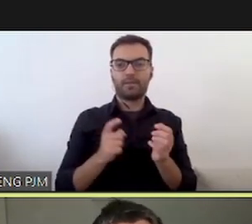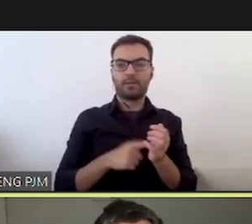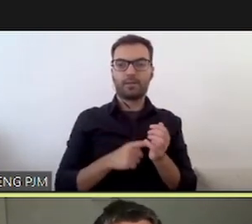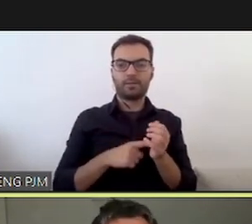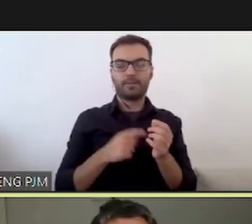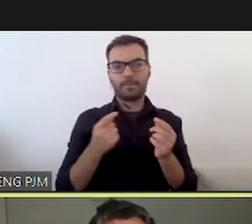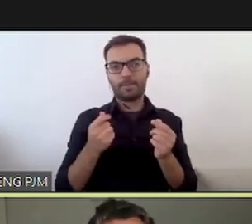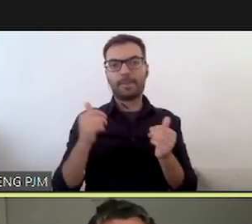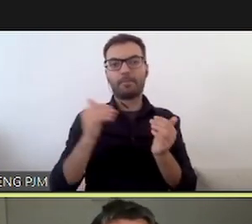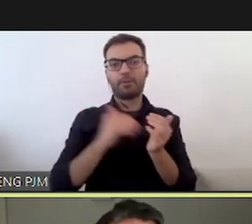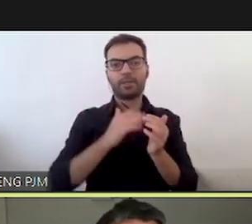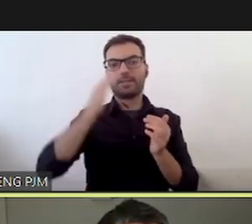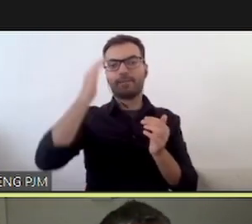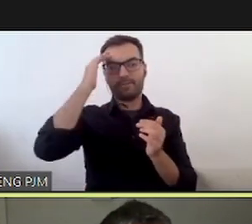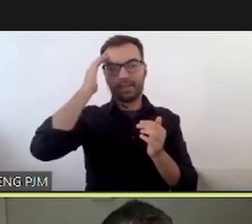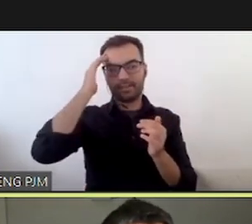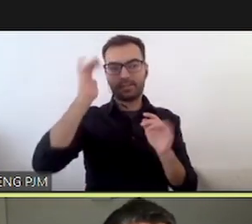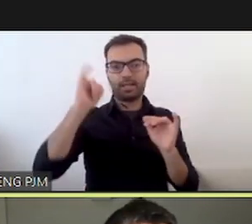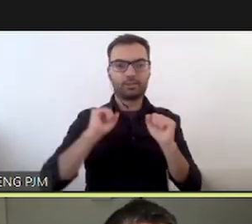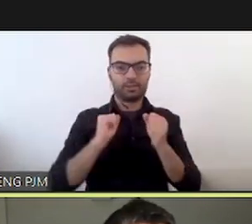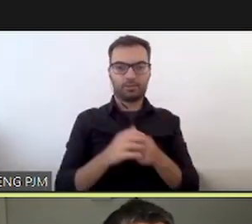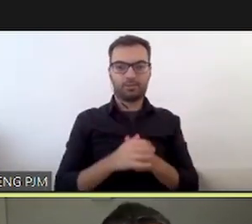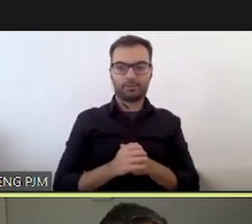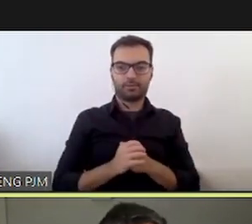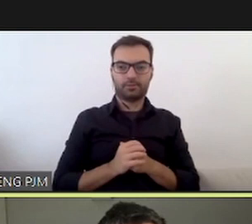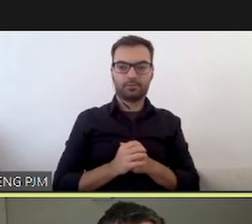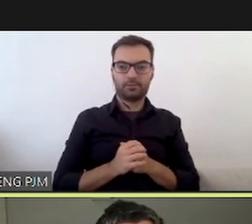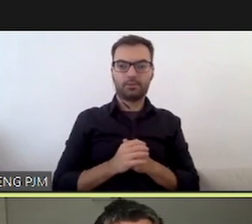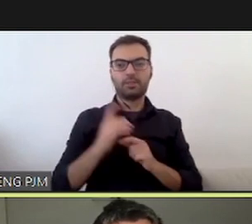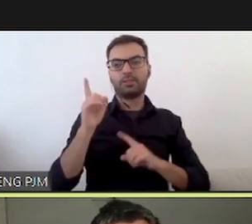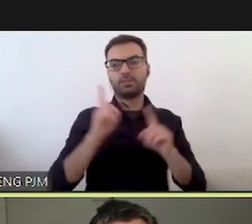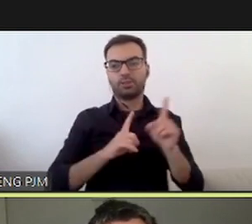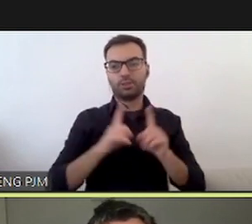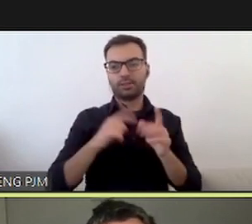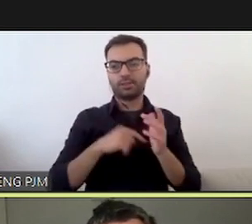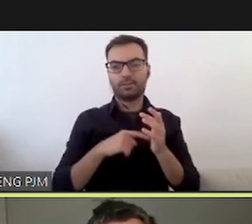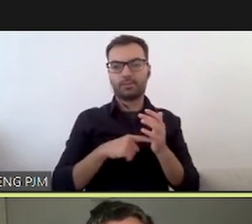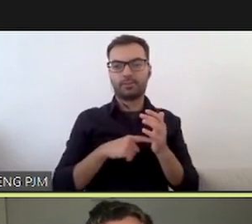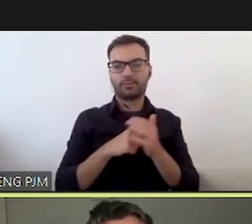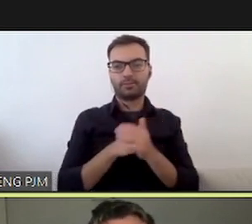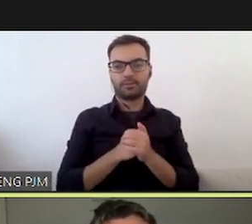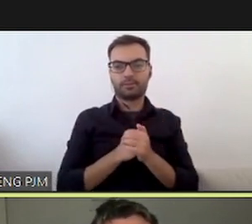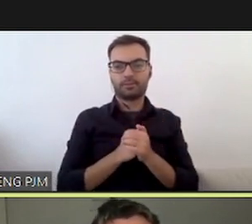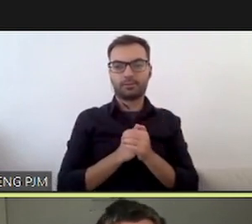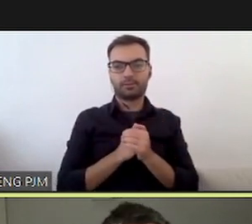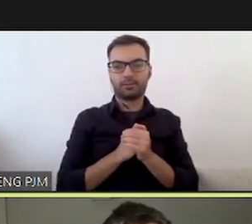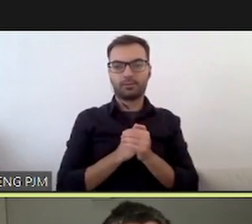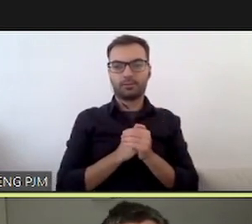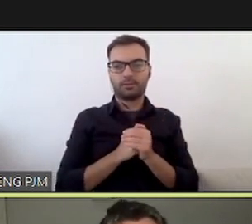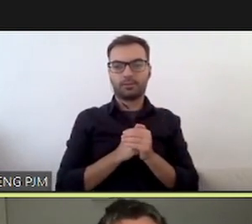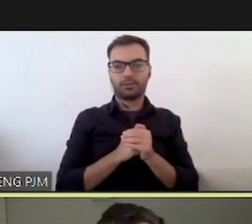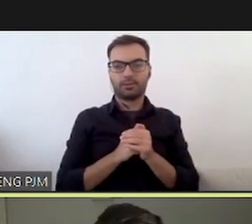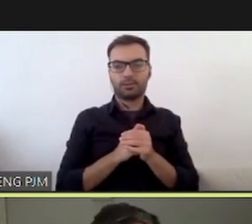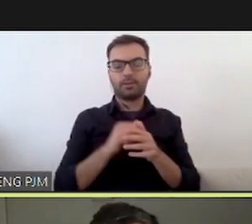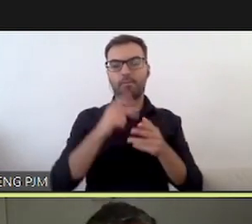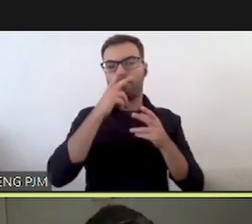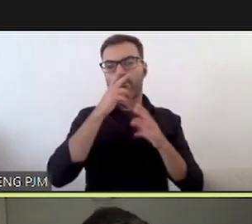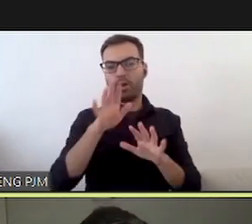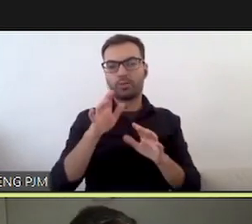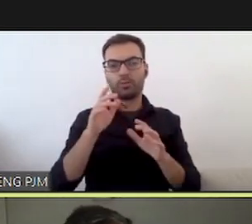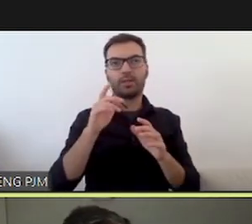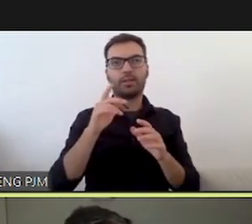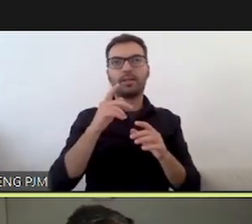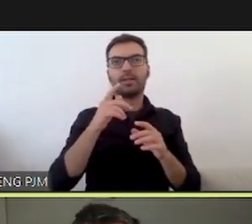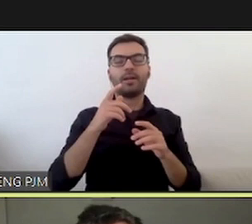bit of knowledge how it works, because sometimes it's showing the things that are not